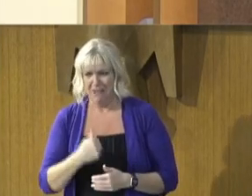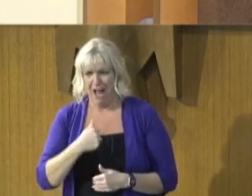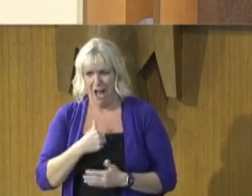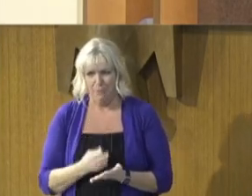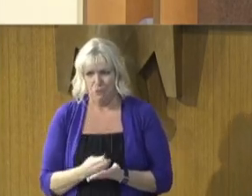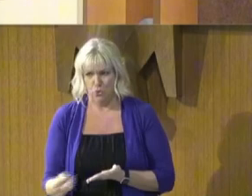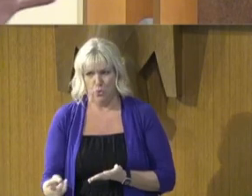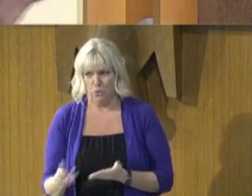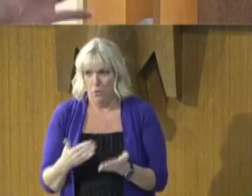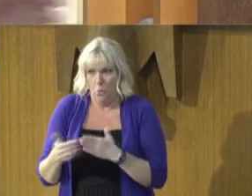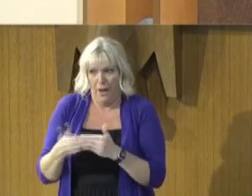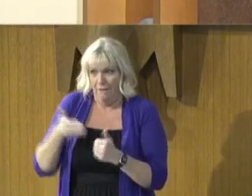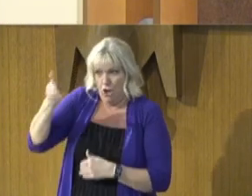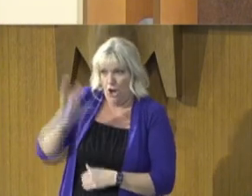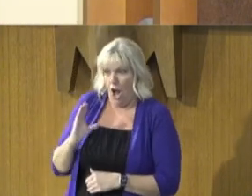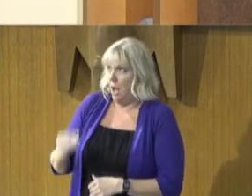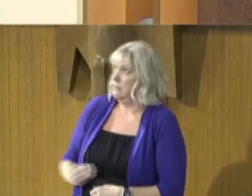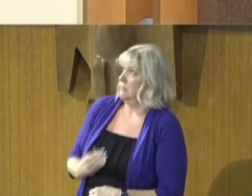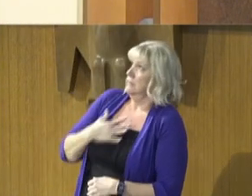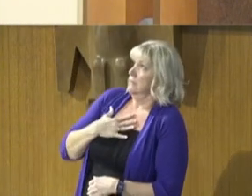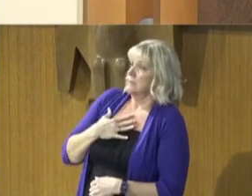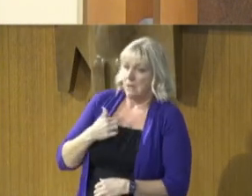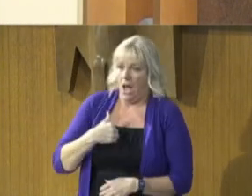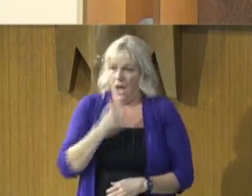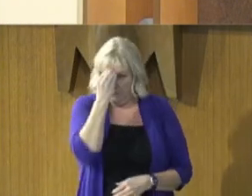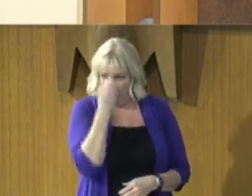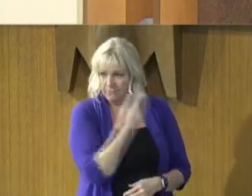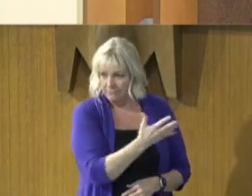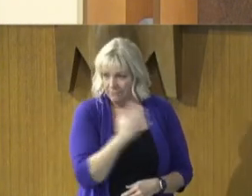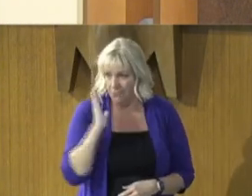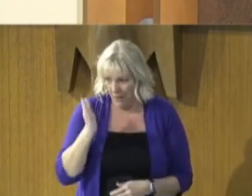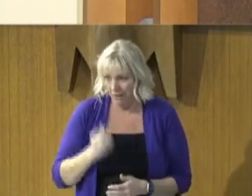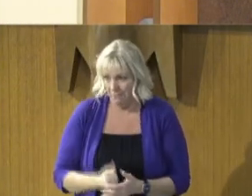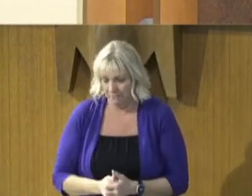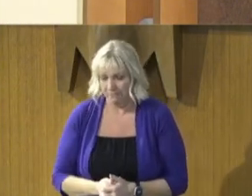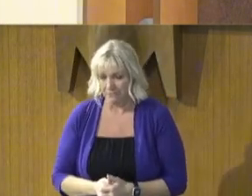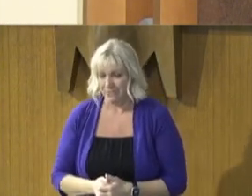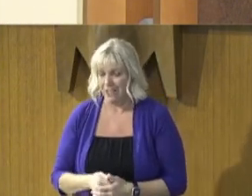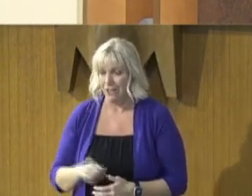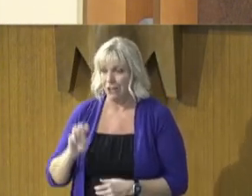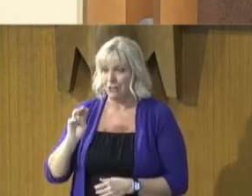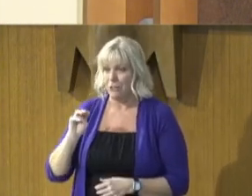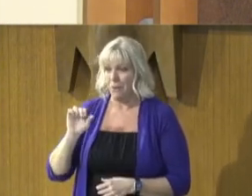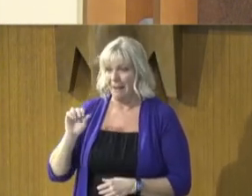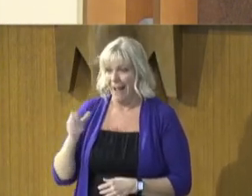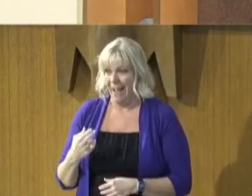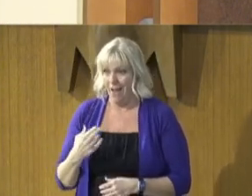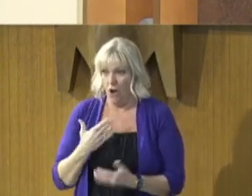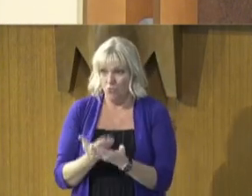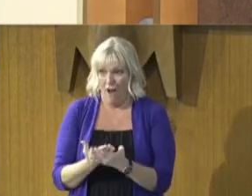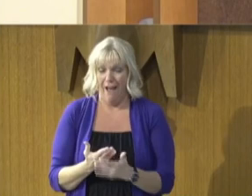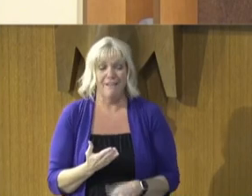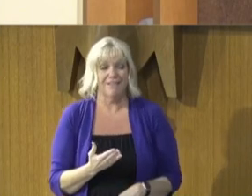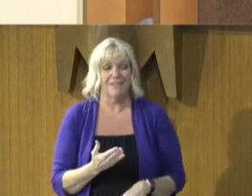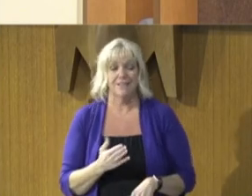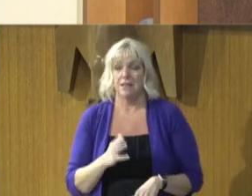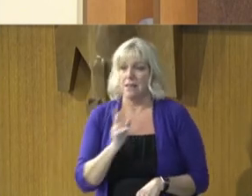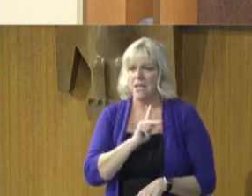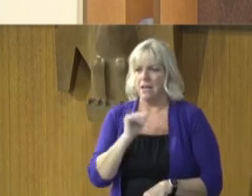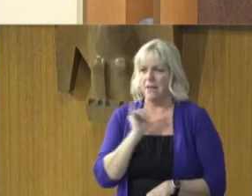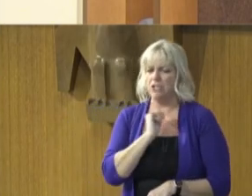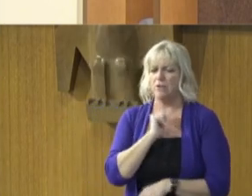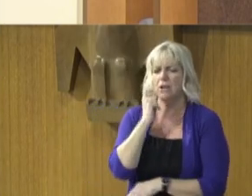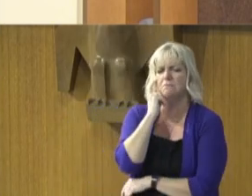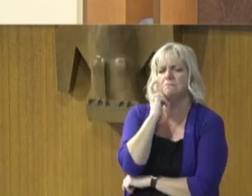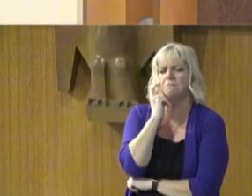truth. Whatever God says to me, that's what I will say." When Micaiah arrives to the palace, the king of Israel is skeptical.